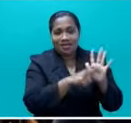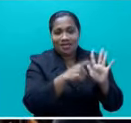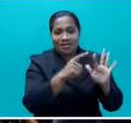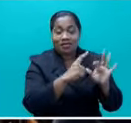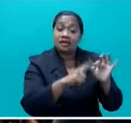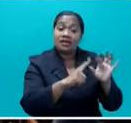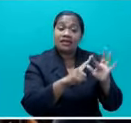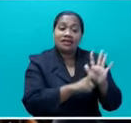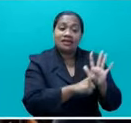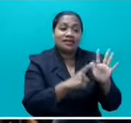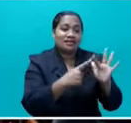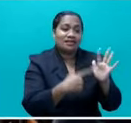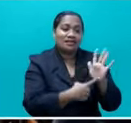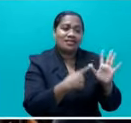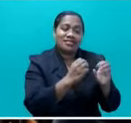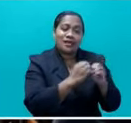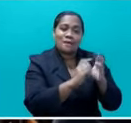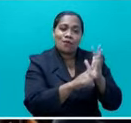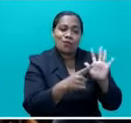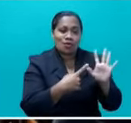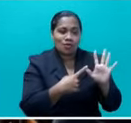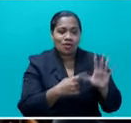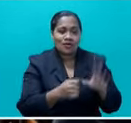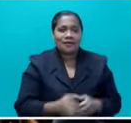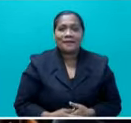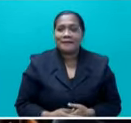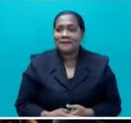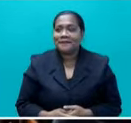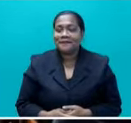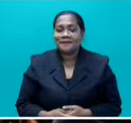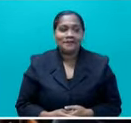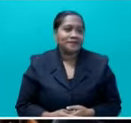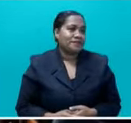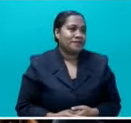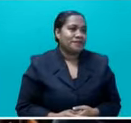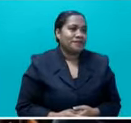How come you're playing the knight in shiny armor all of a sudden?